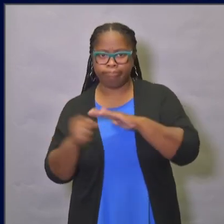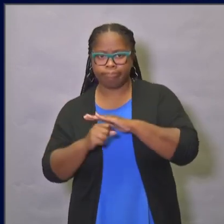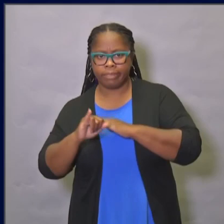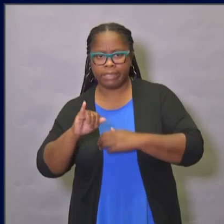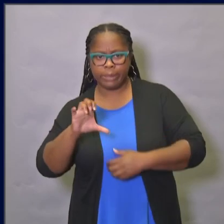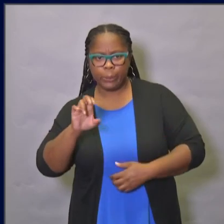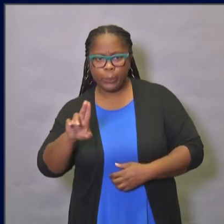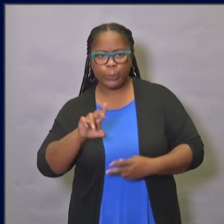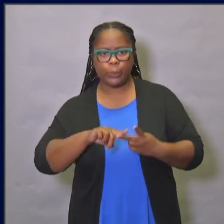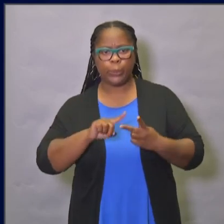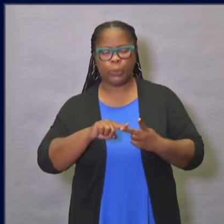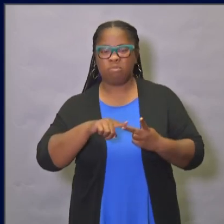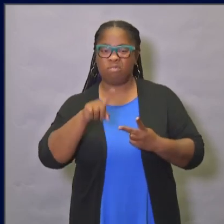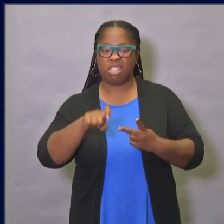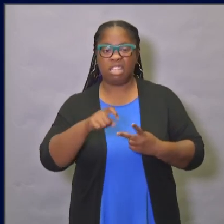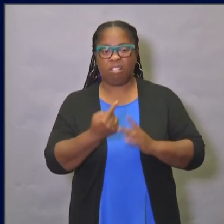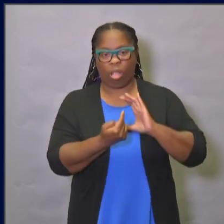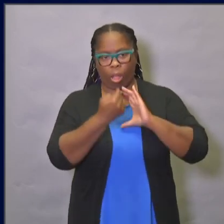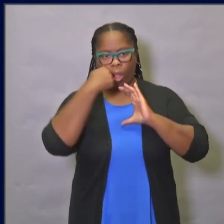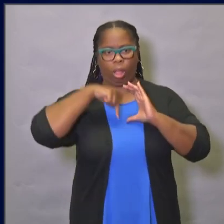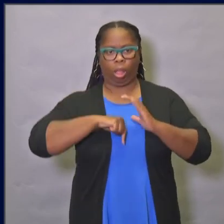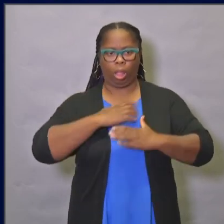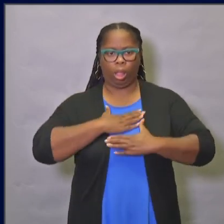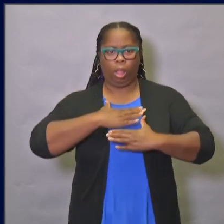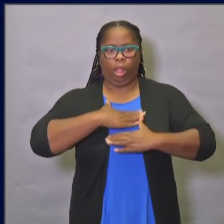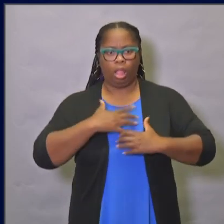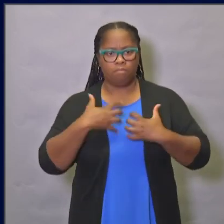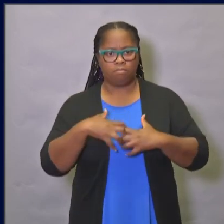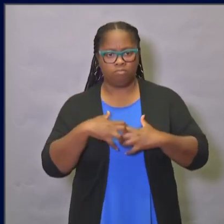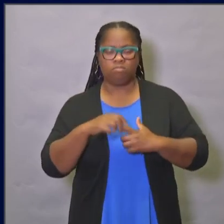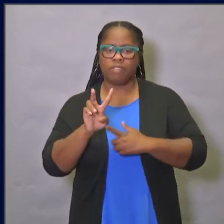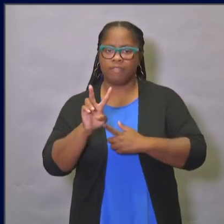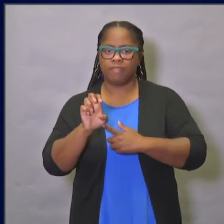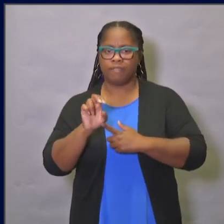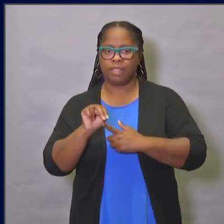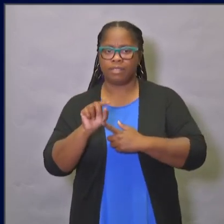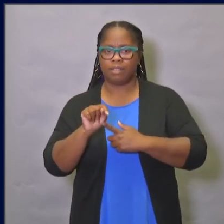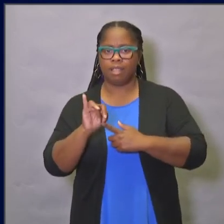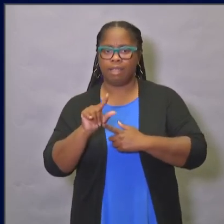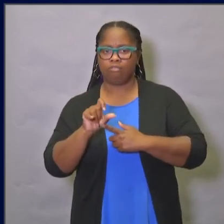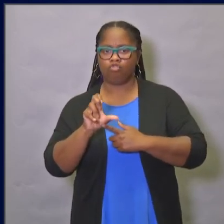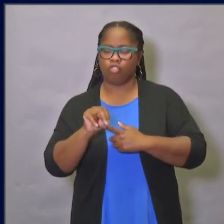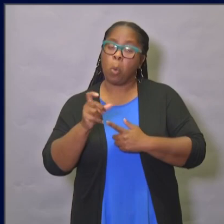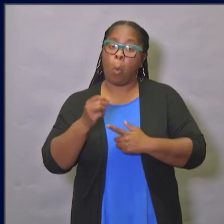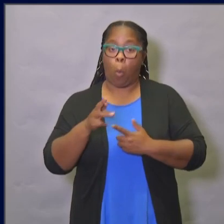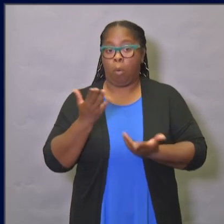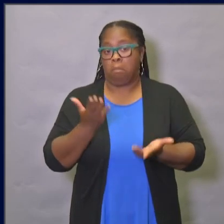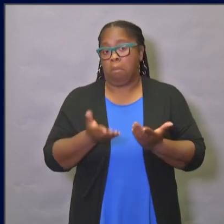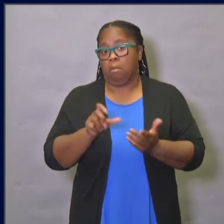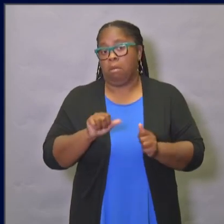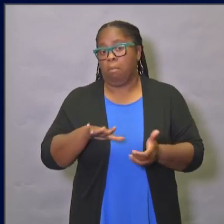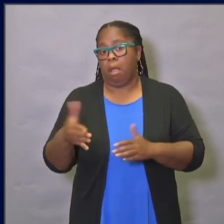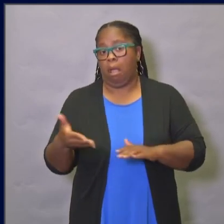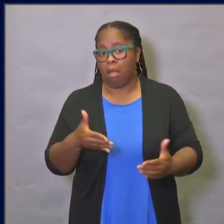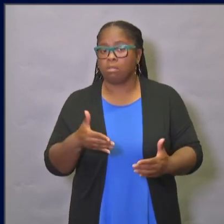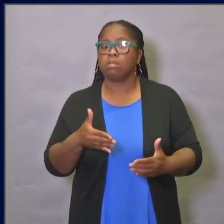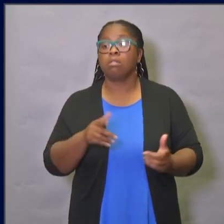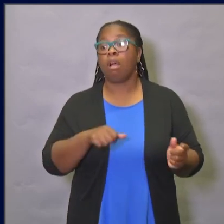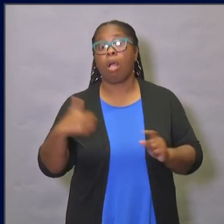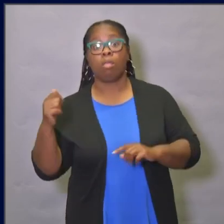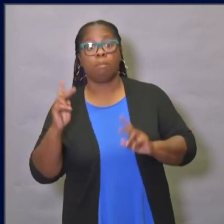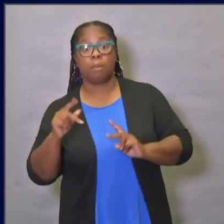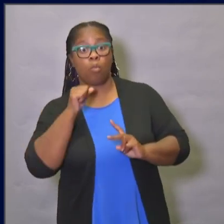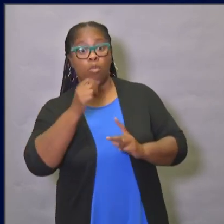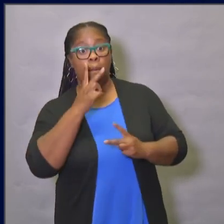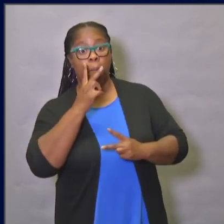need mechanical ventilation, or you can pass away when compared to those who did not smoke. For those